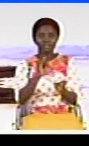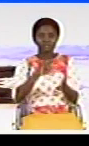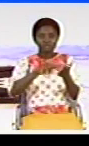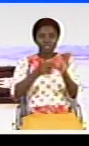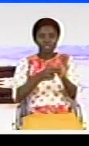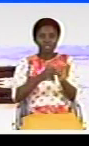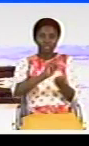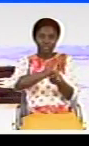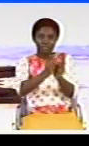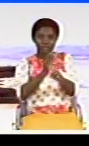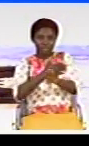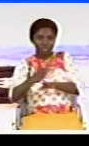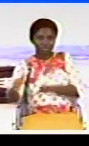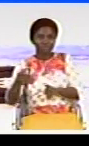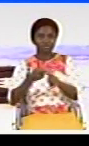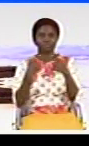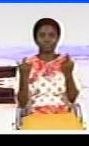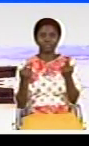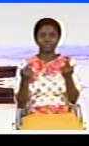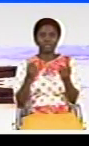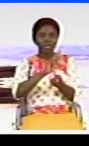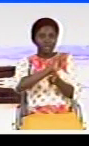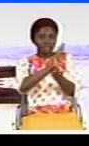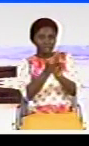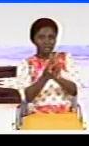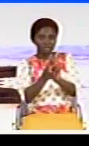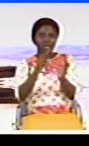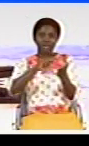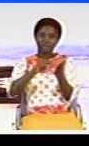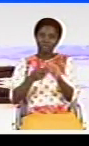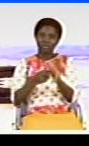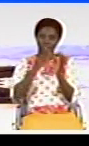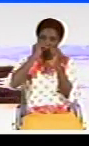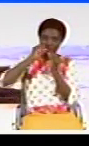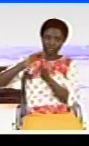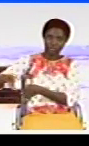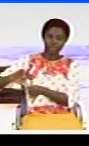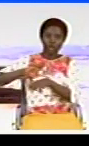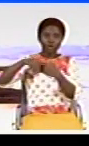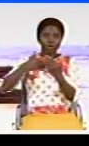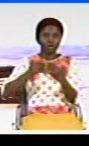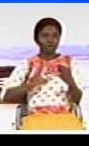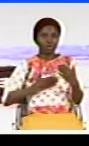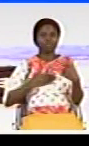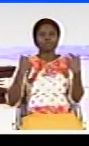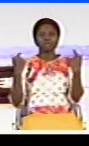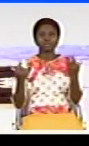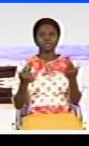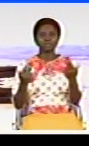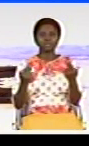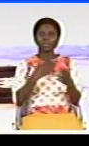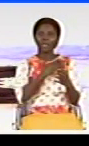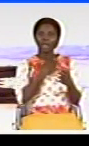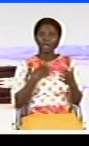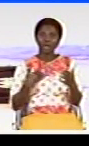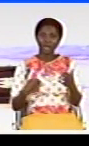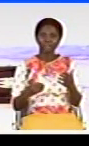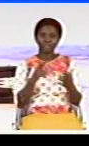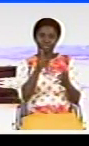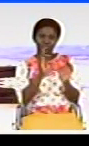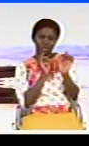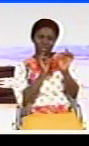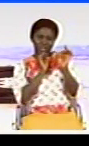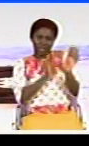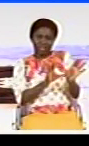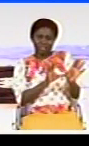Repentance is forsaking all our sins and you hate those sins,